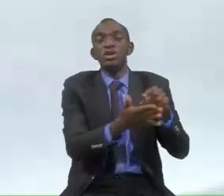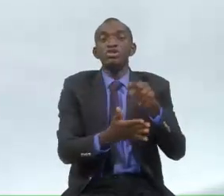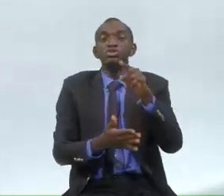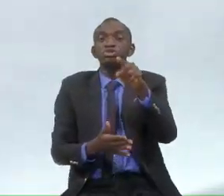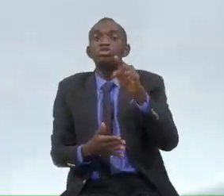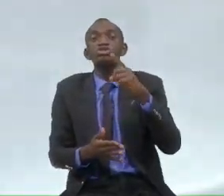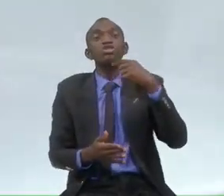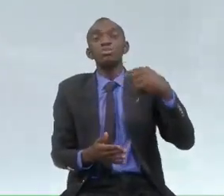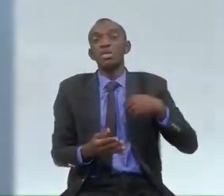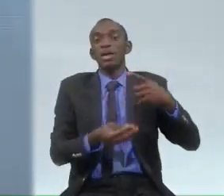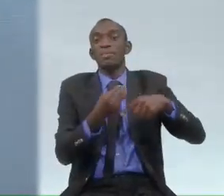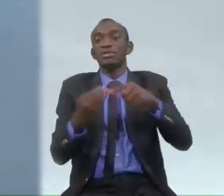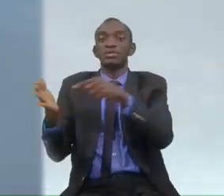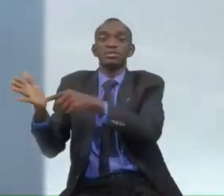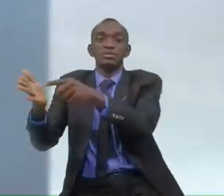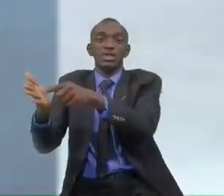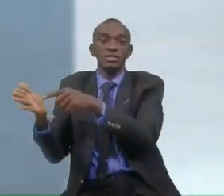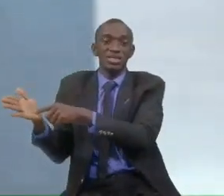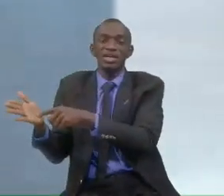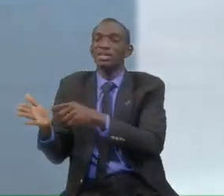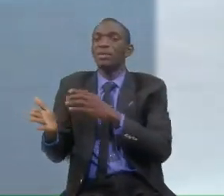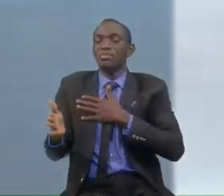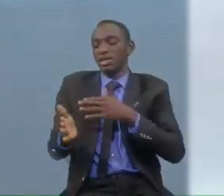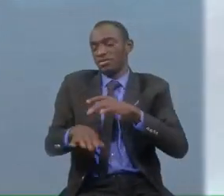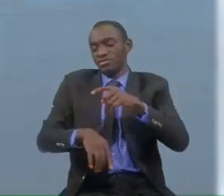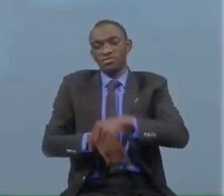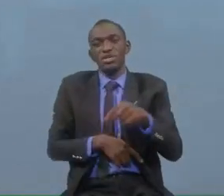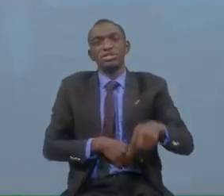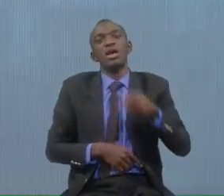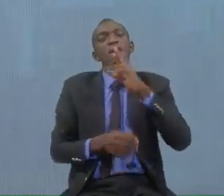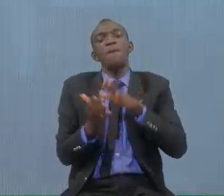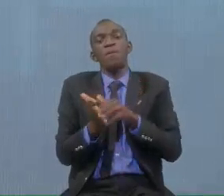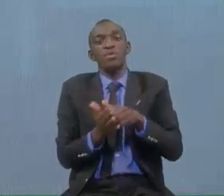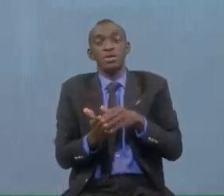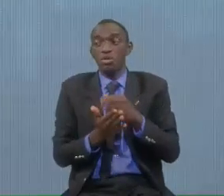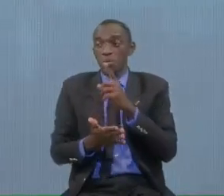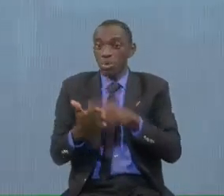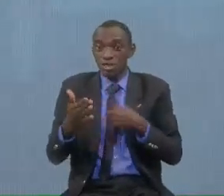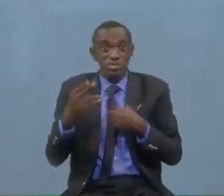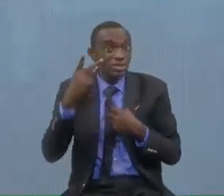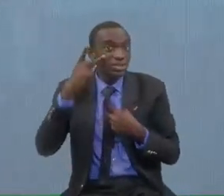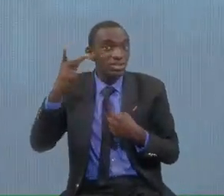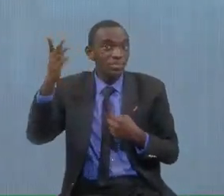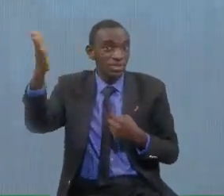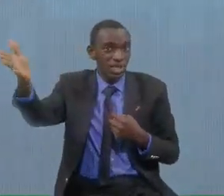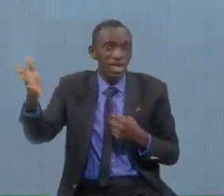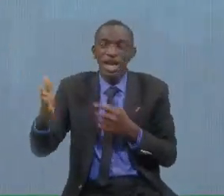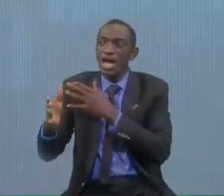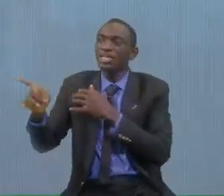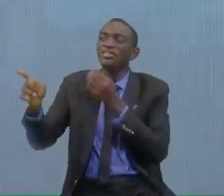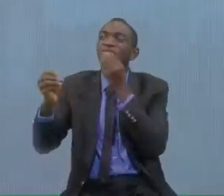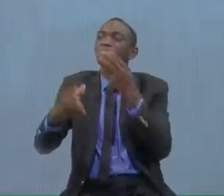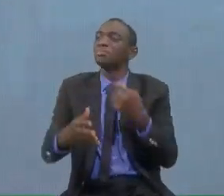that thing you told me. And that thing I see there, and they tell me this is